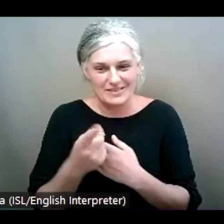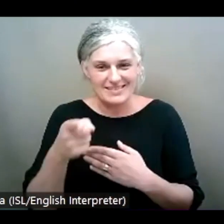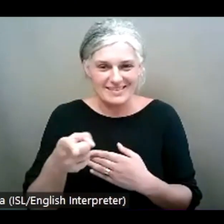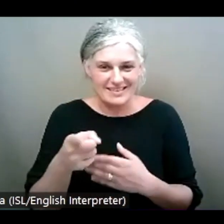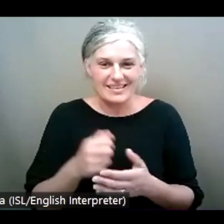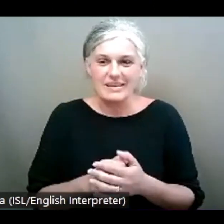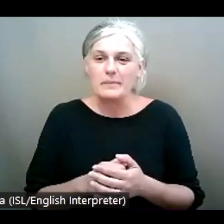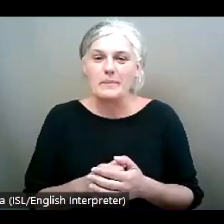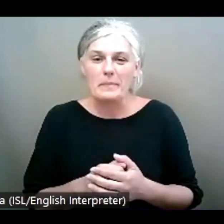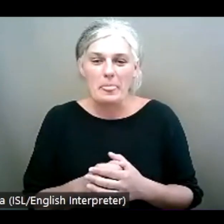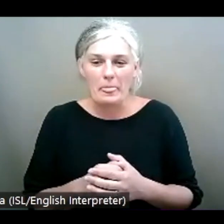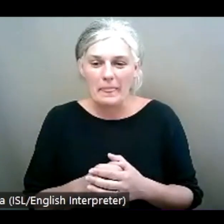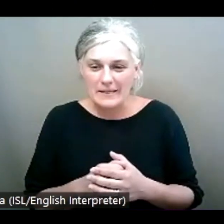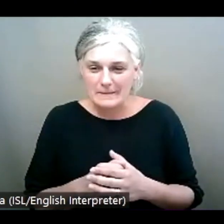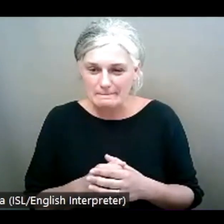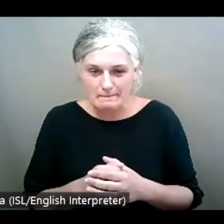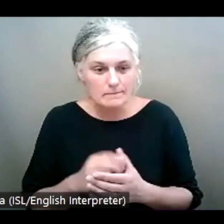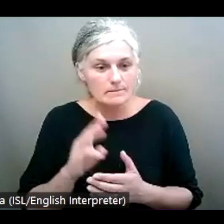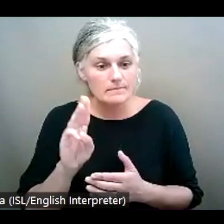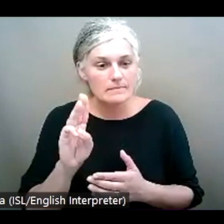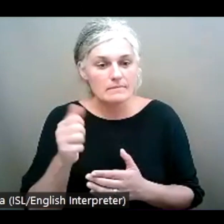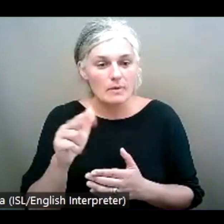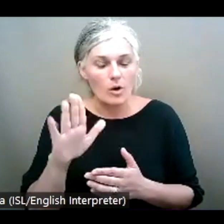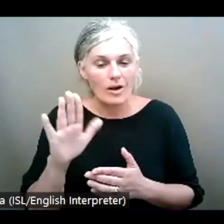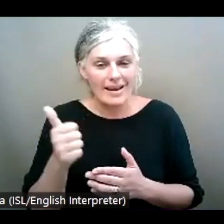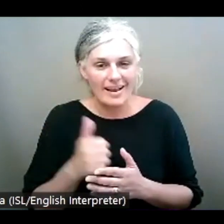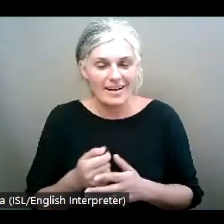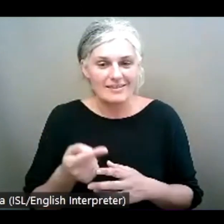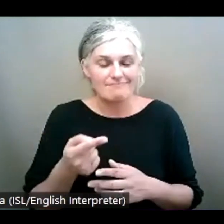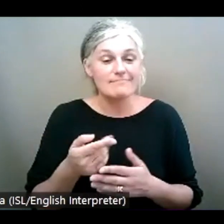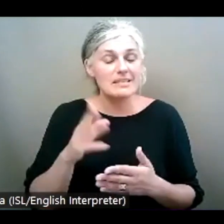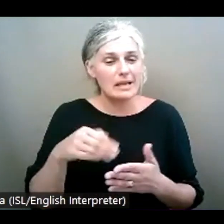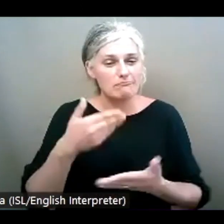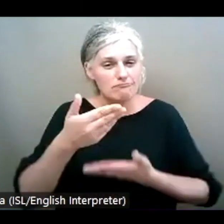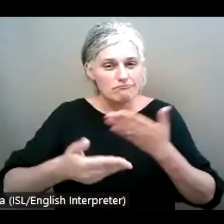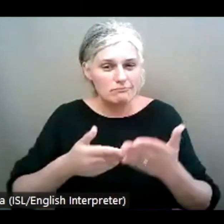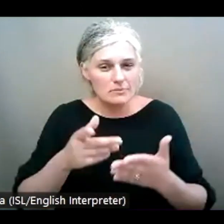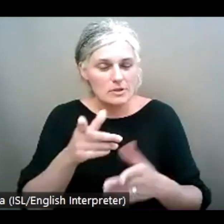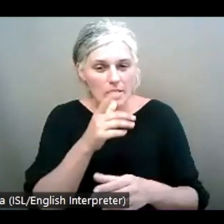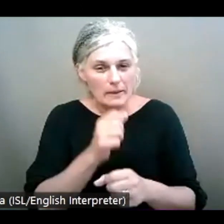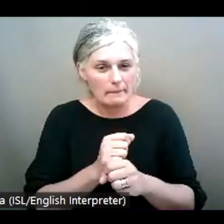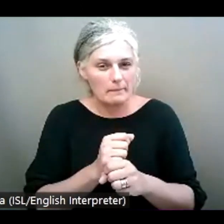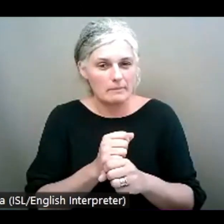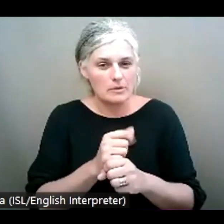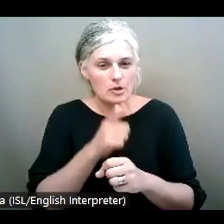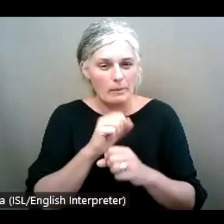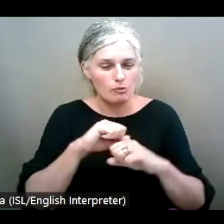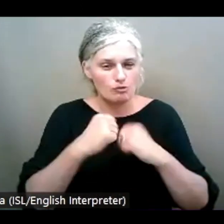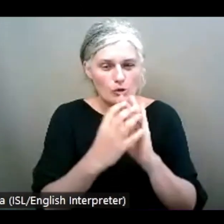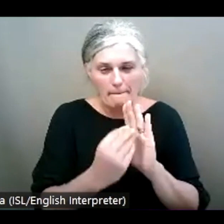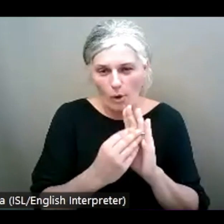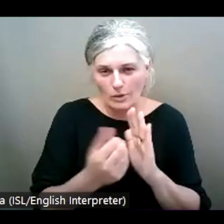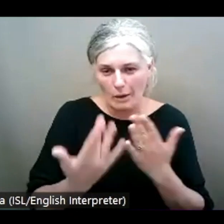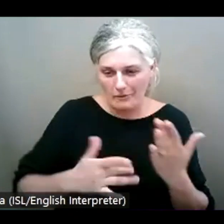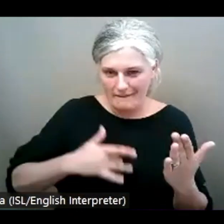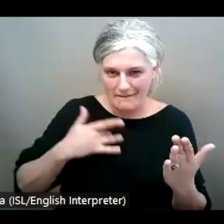Oh Paula, my God. Paula, back to you. Any thought in terms of the social model? You told